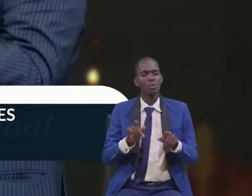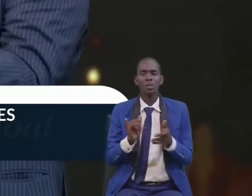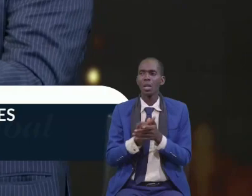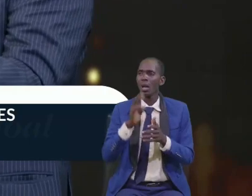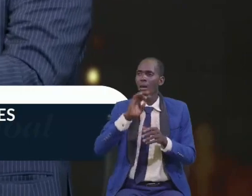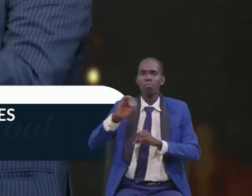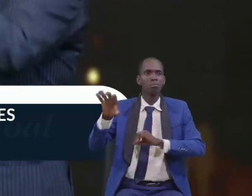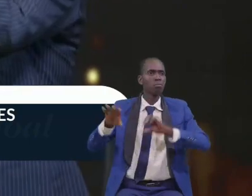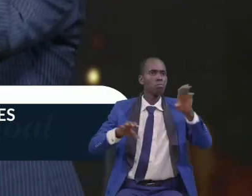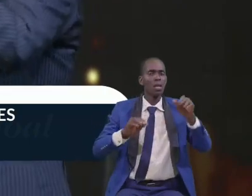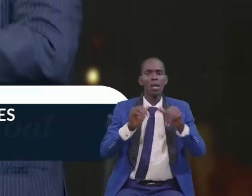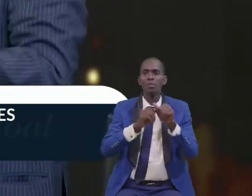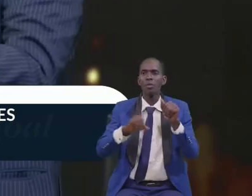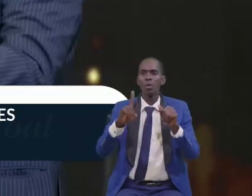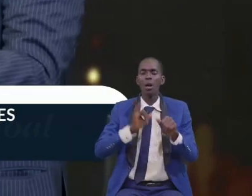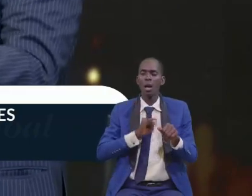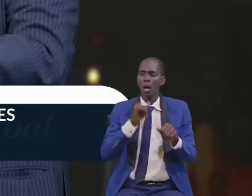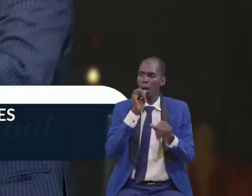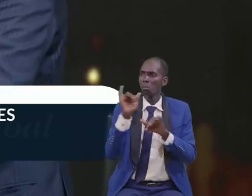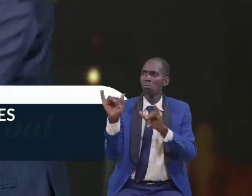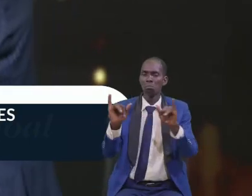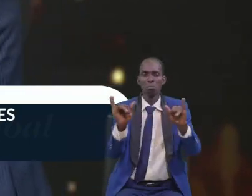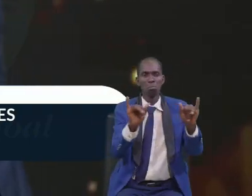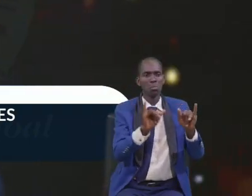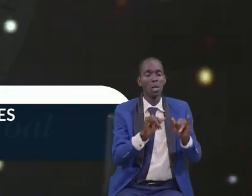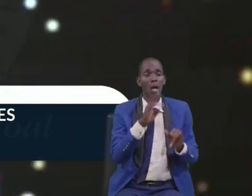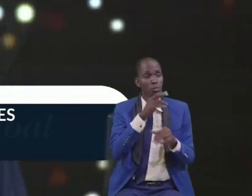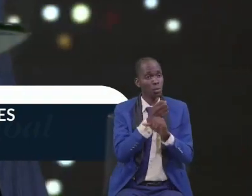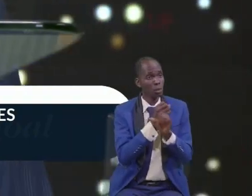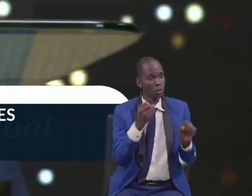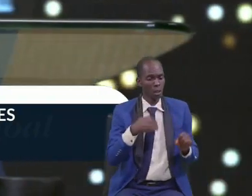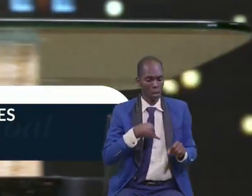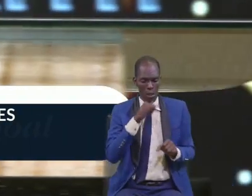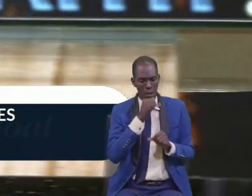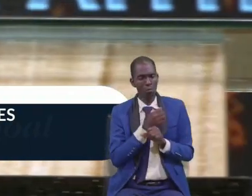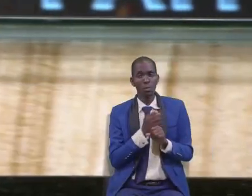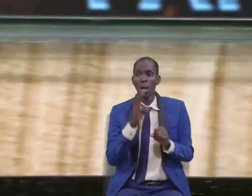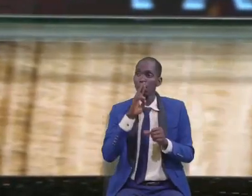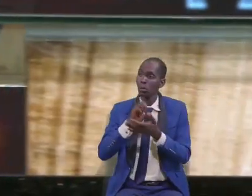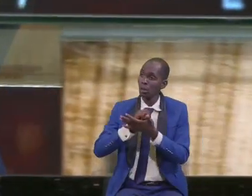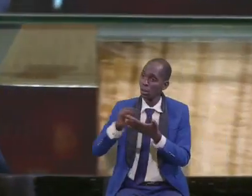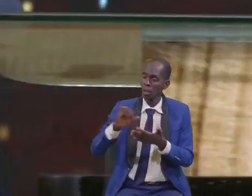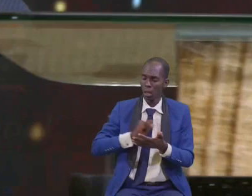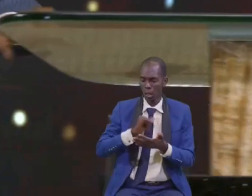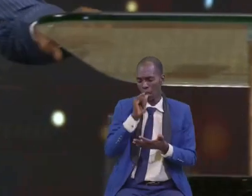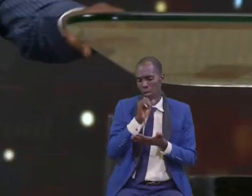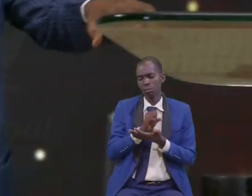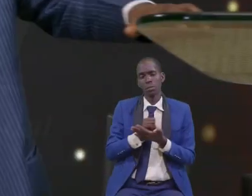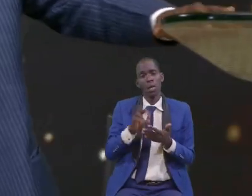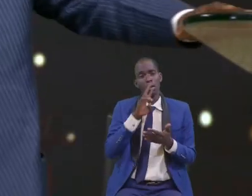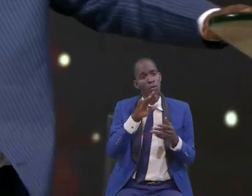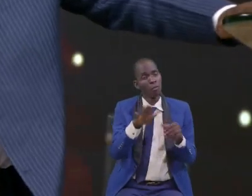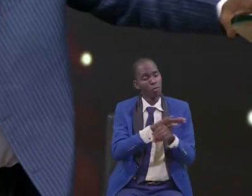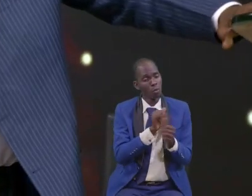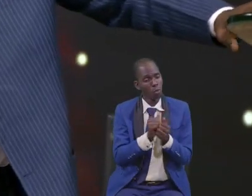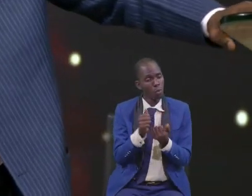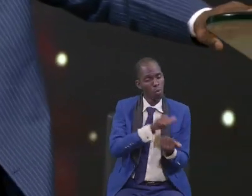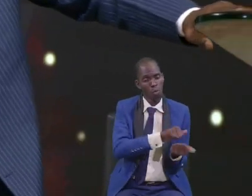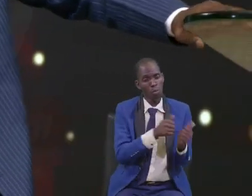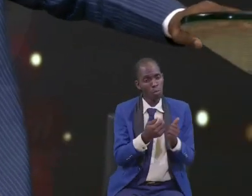are saved, I'm saved. Are you sanctified, I'm sanctified. Are you filled with the Holy Ghost, I'm filled with the Holy Ghost. Are you